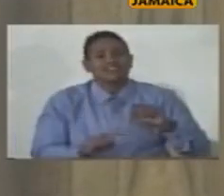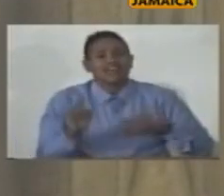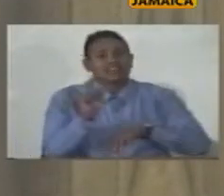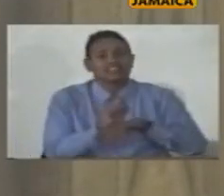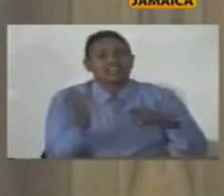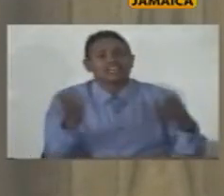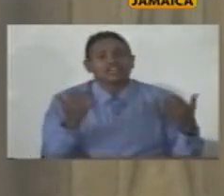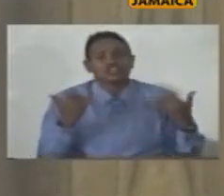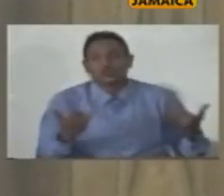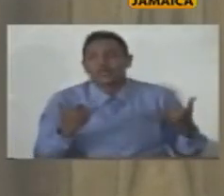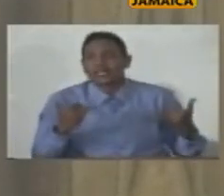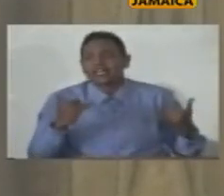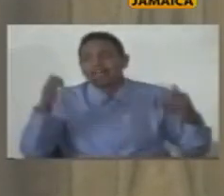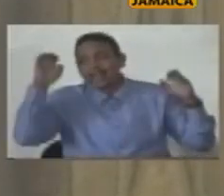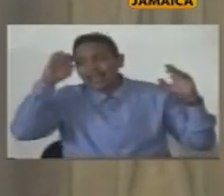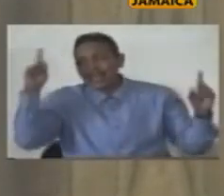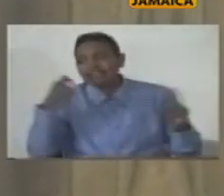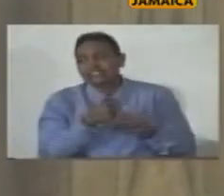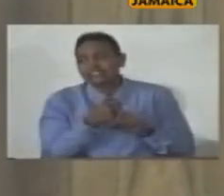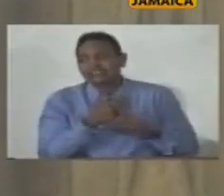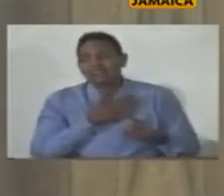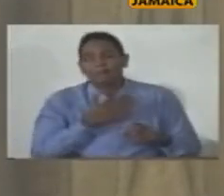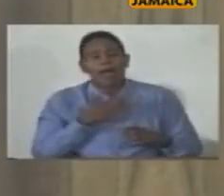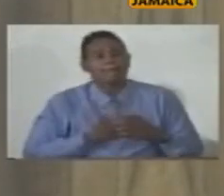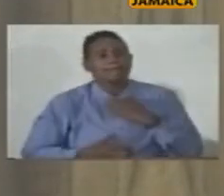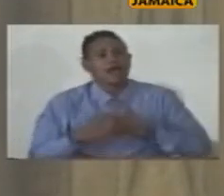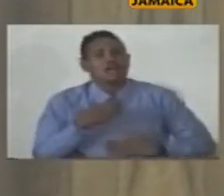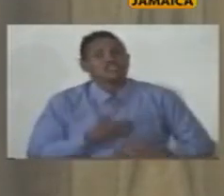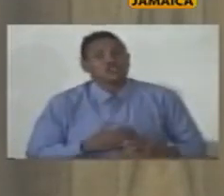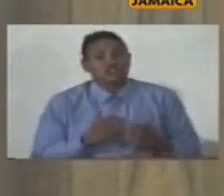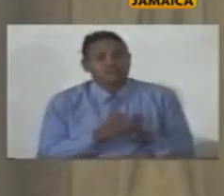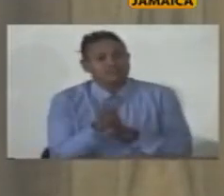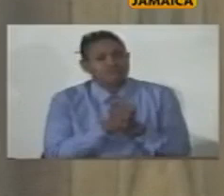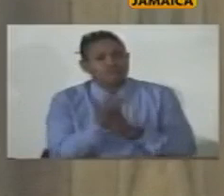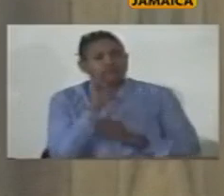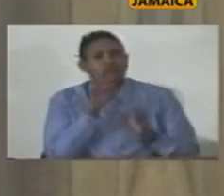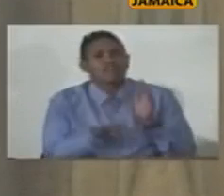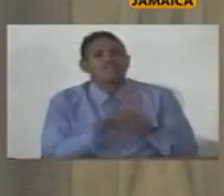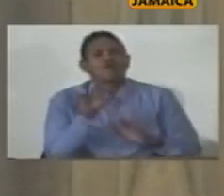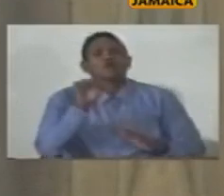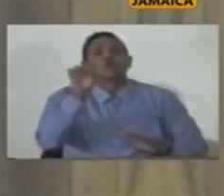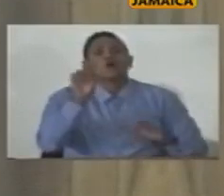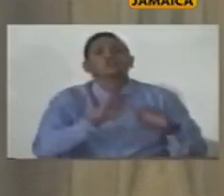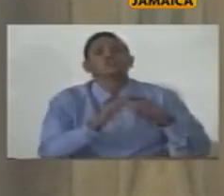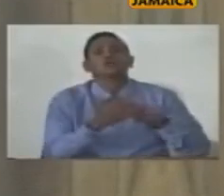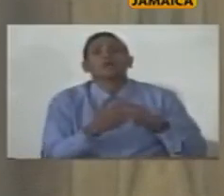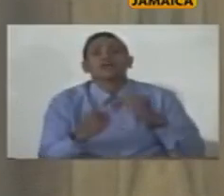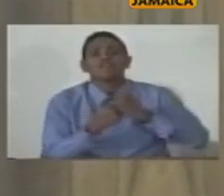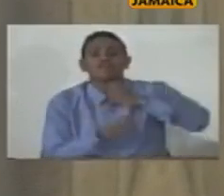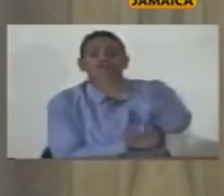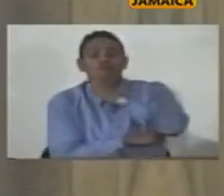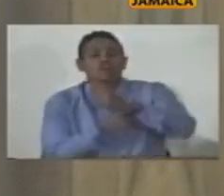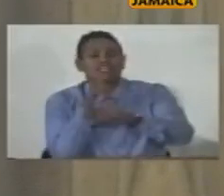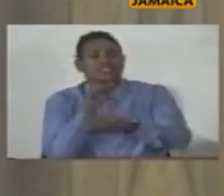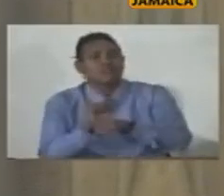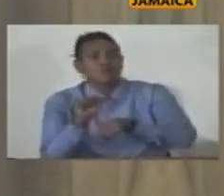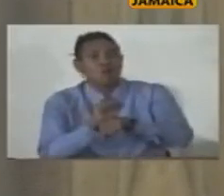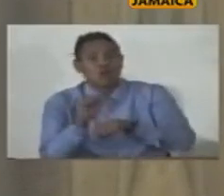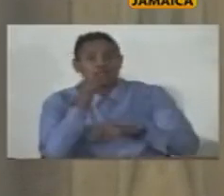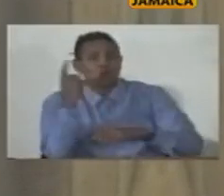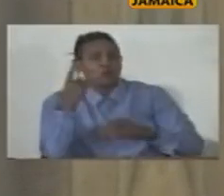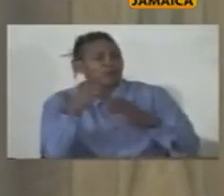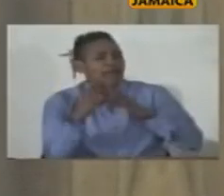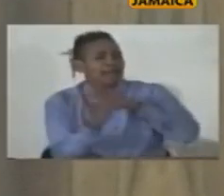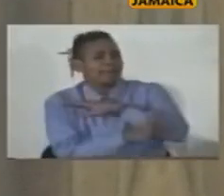today. Education is my passion, which is why I founded the One Jamaica Foundation that has been working not only in